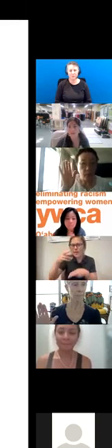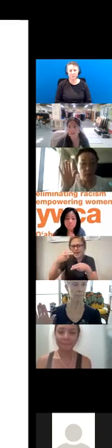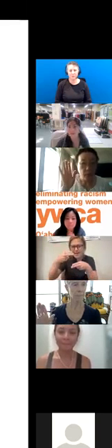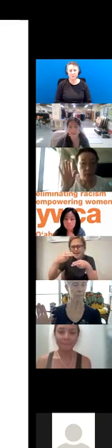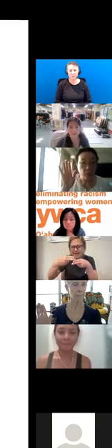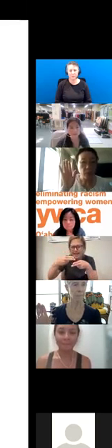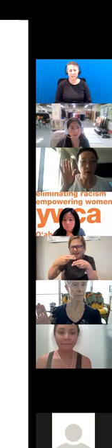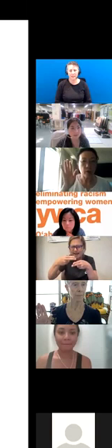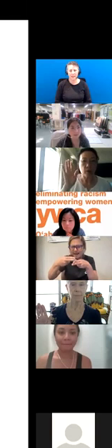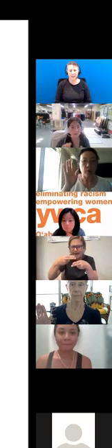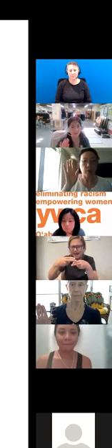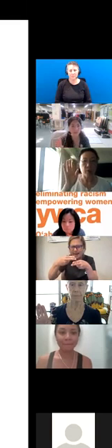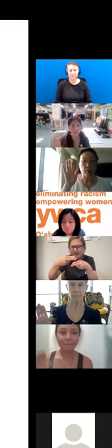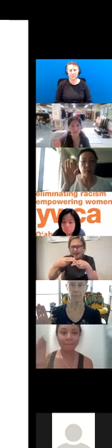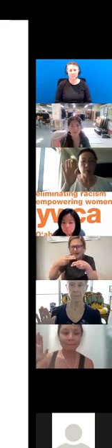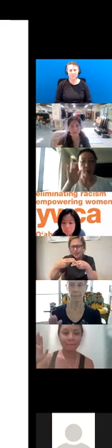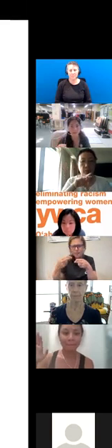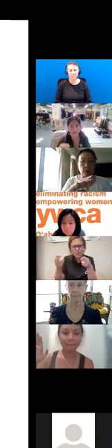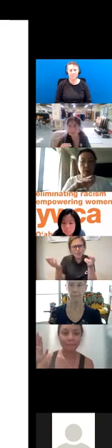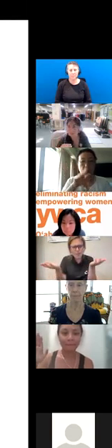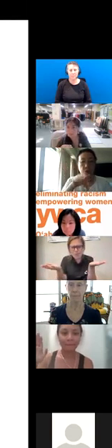Your name.